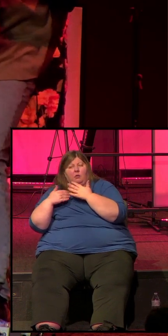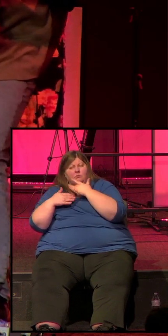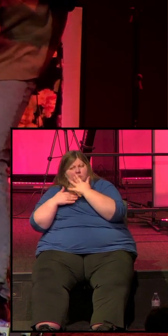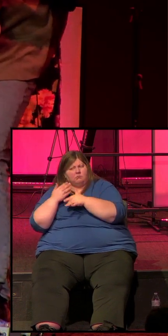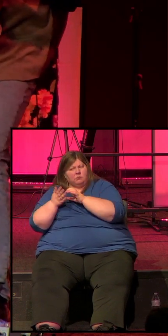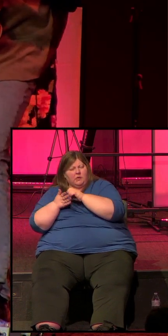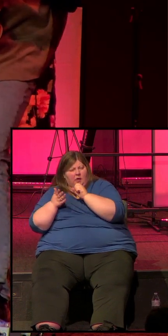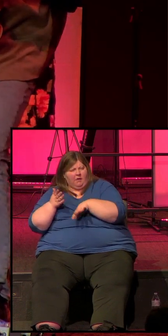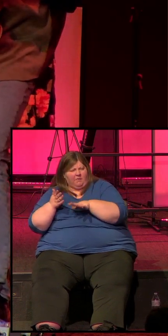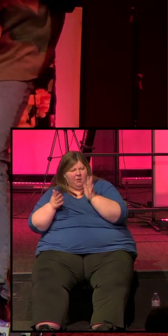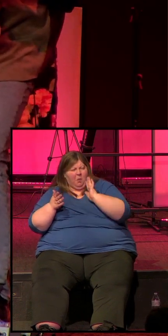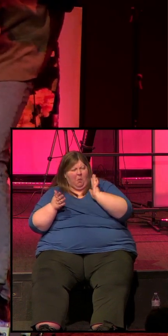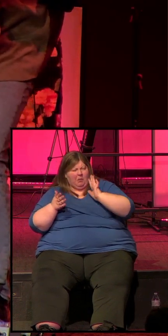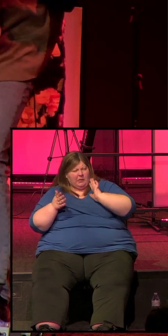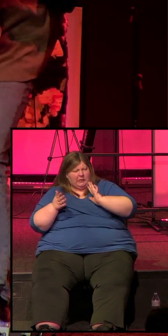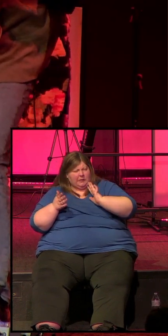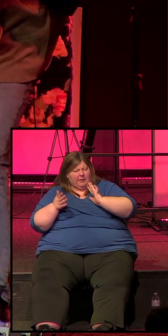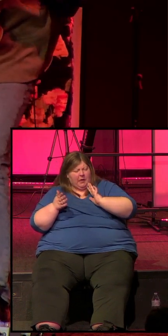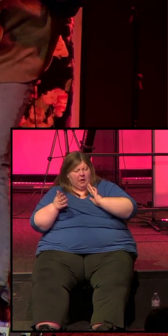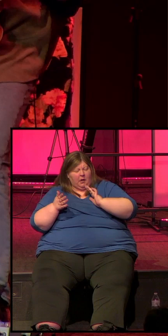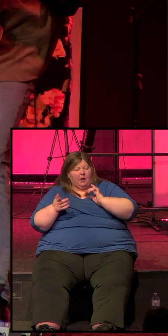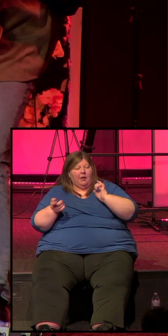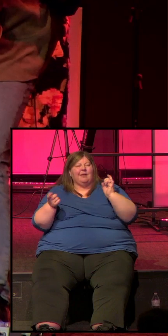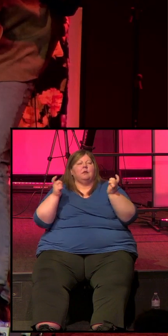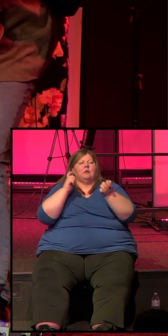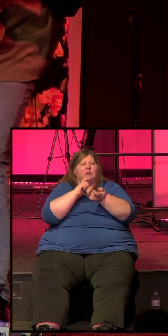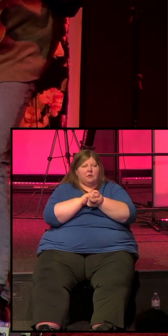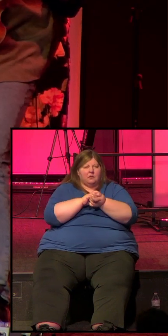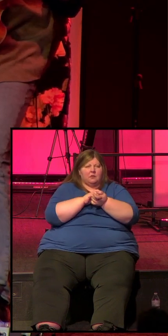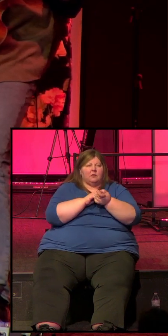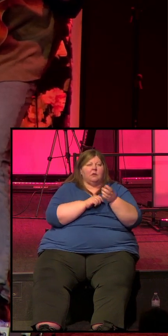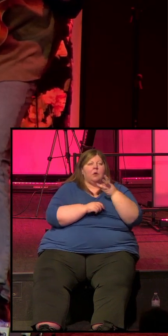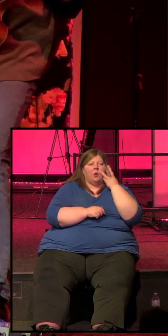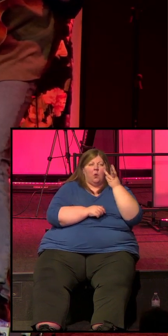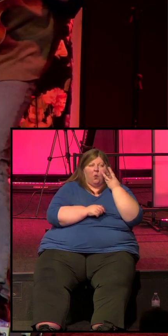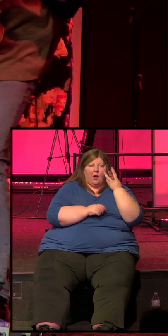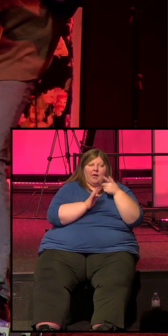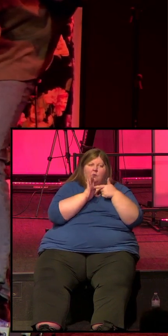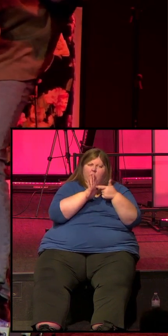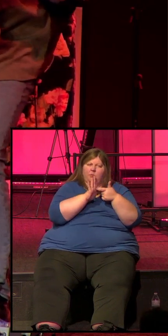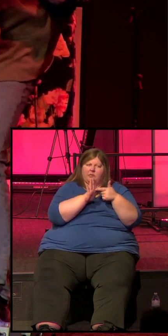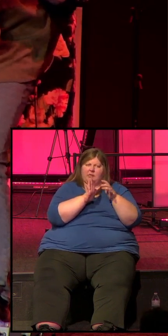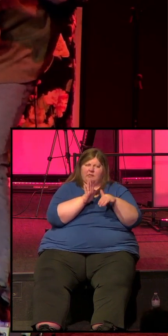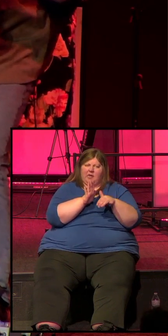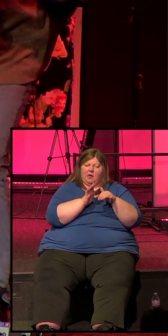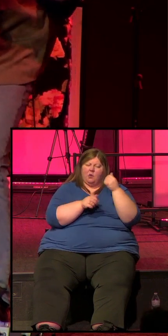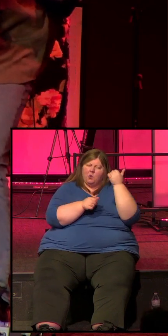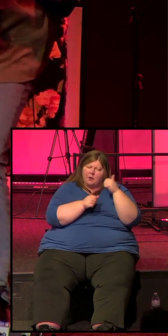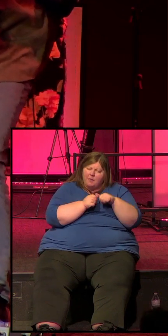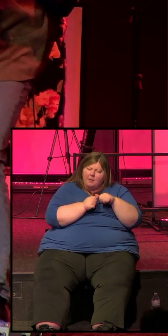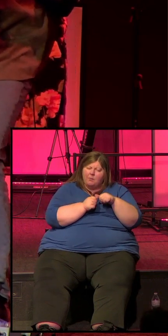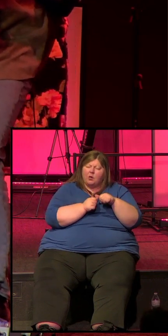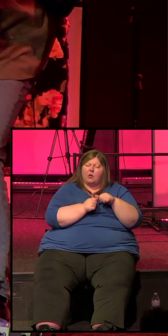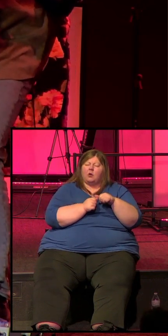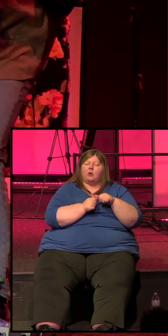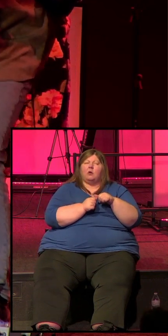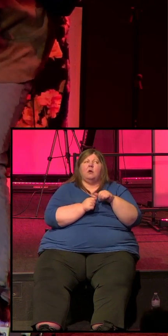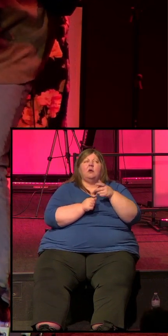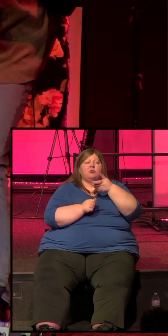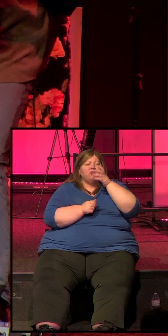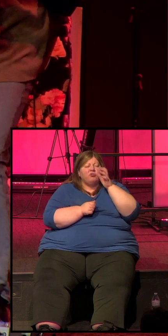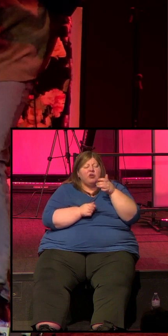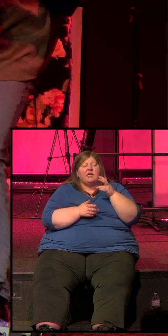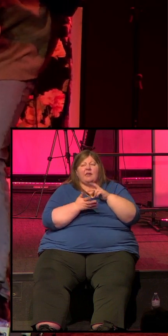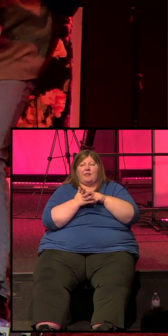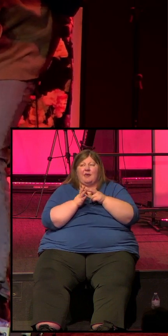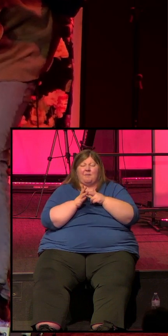me. That it was my blood that made you pure. It was my blood that made you whole.